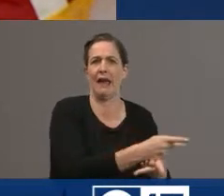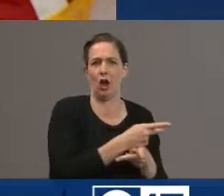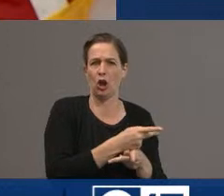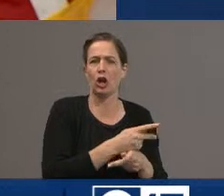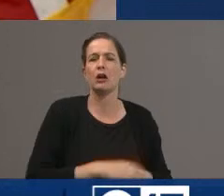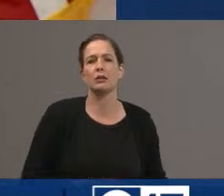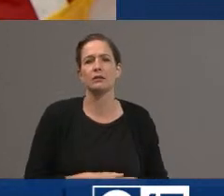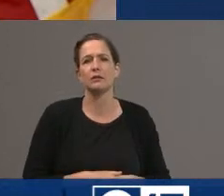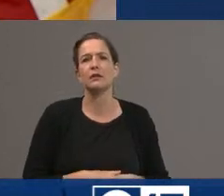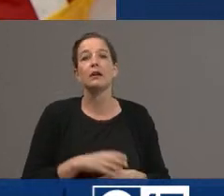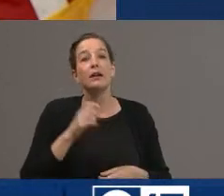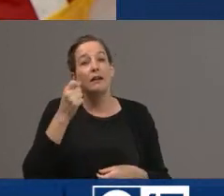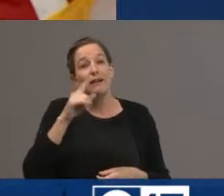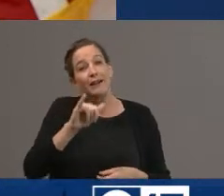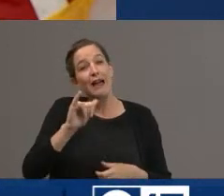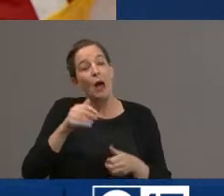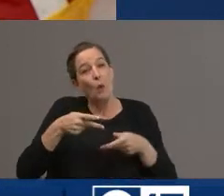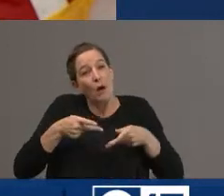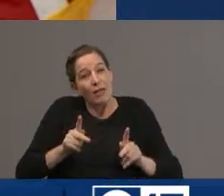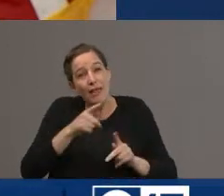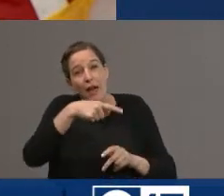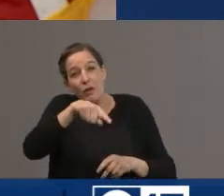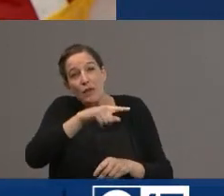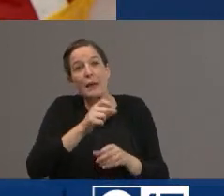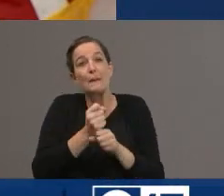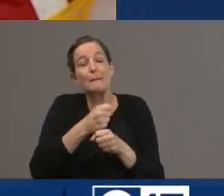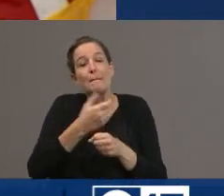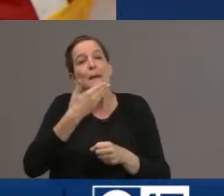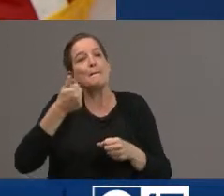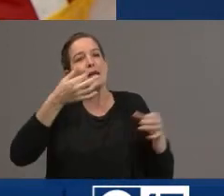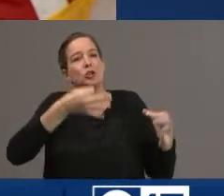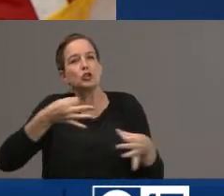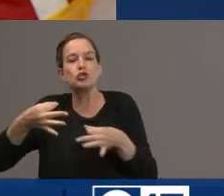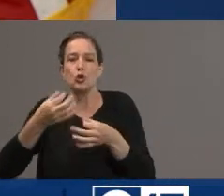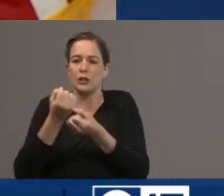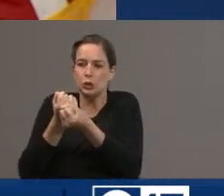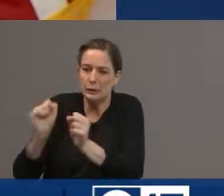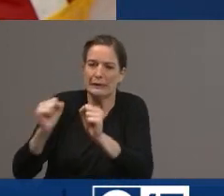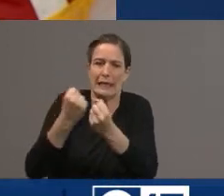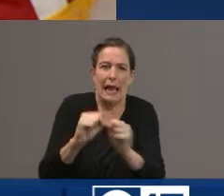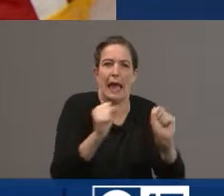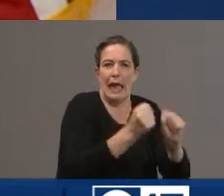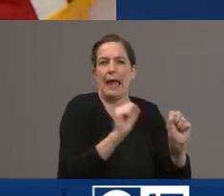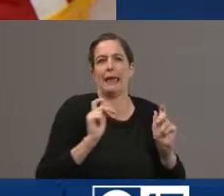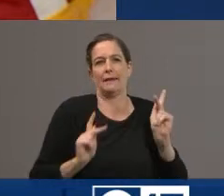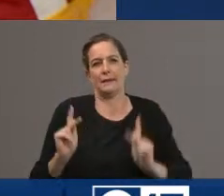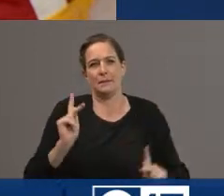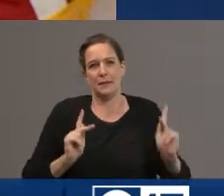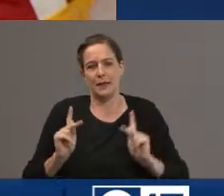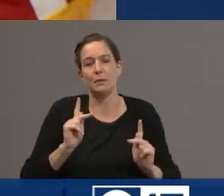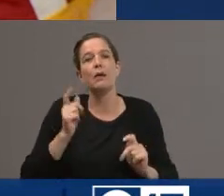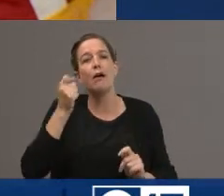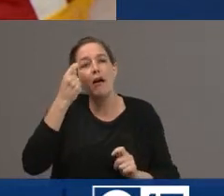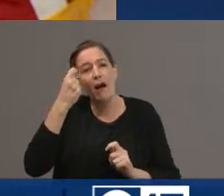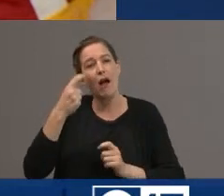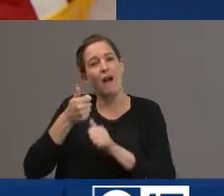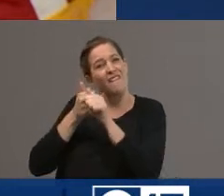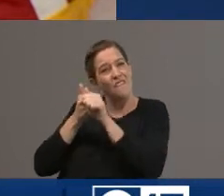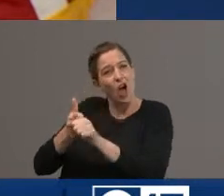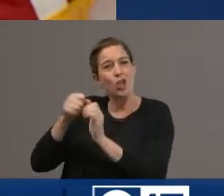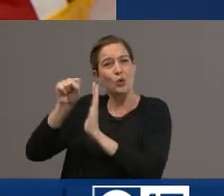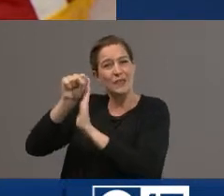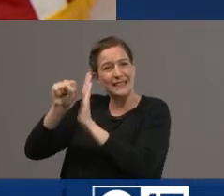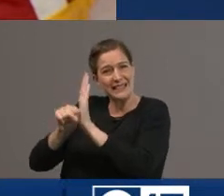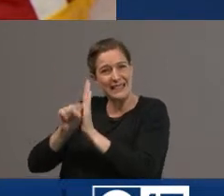make the best possible choices to save the most number of people and to help everyone that they can under state-approved protocols